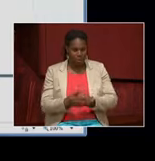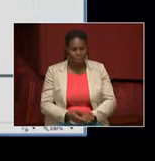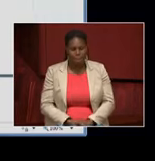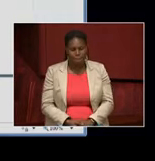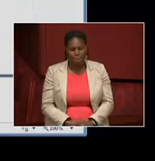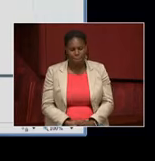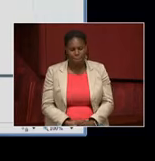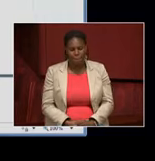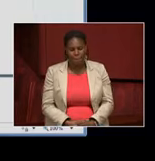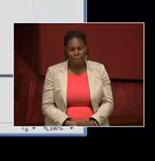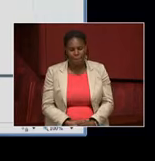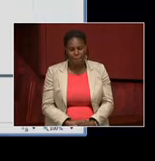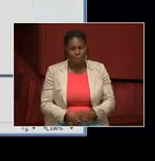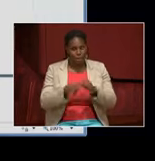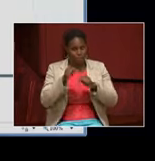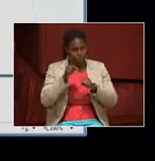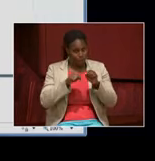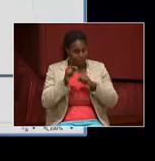And we're going to go back again.